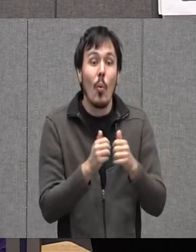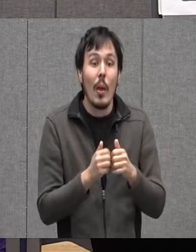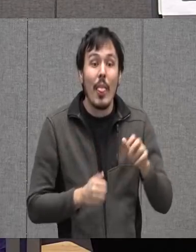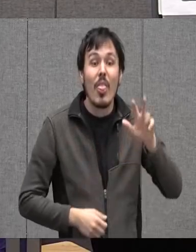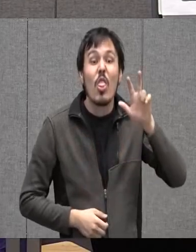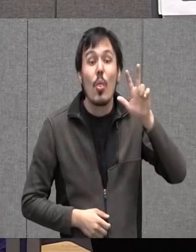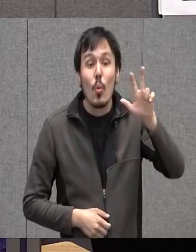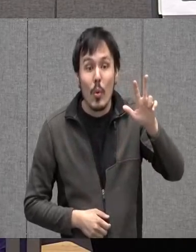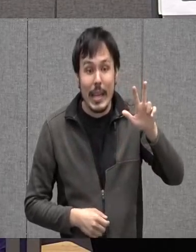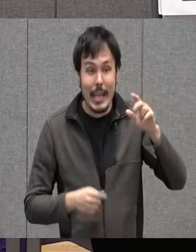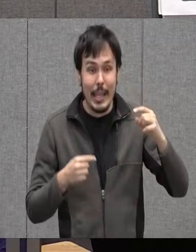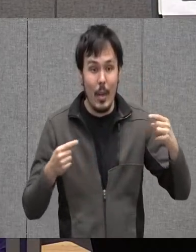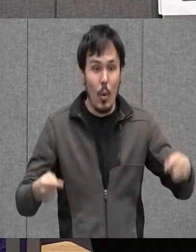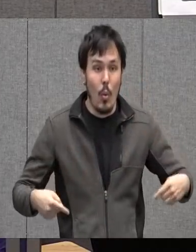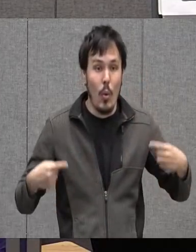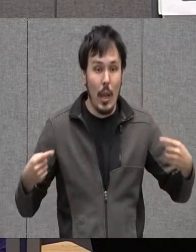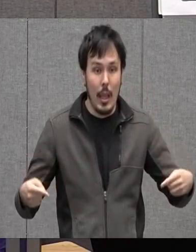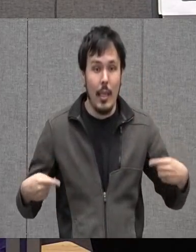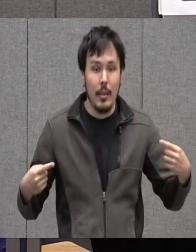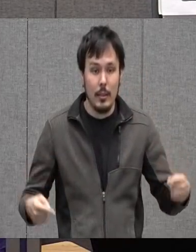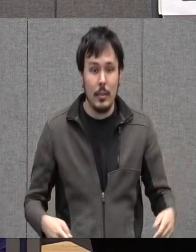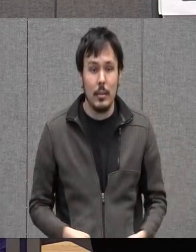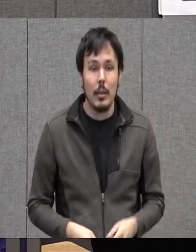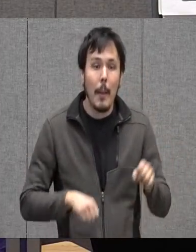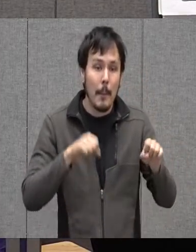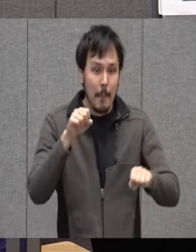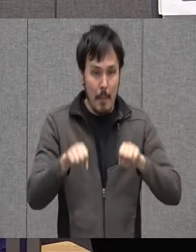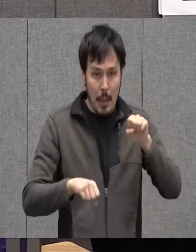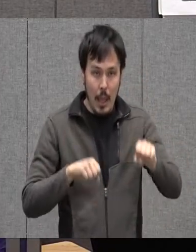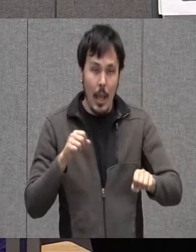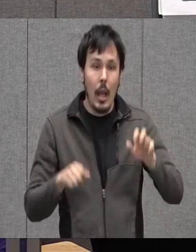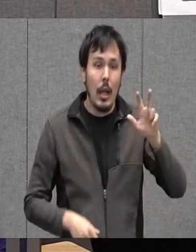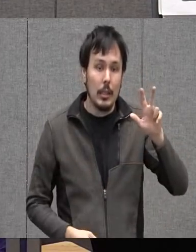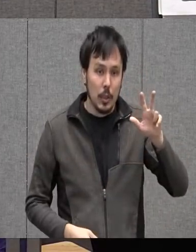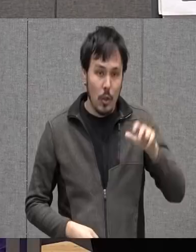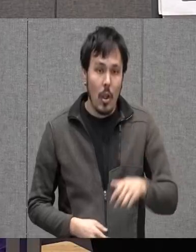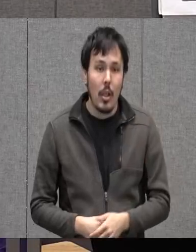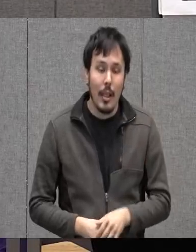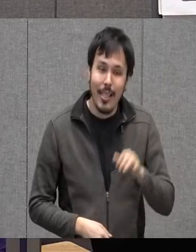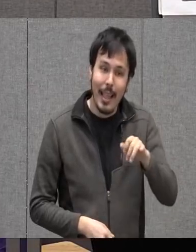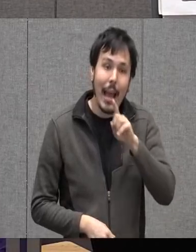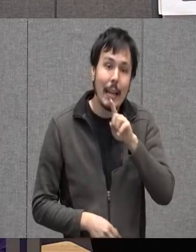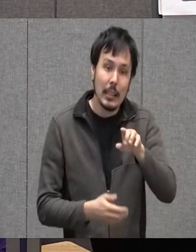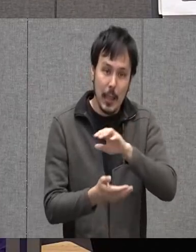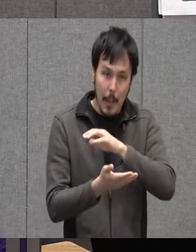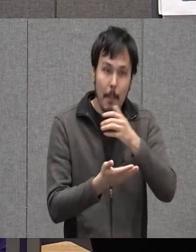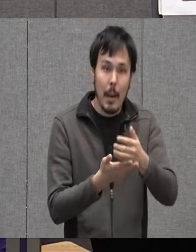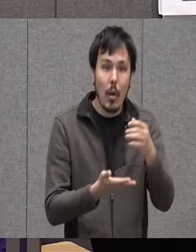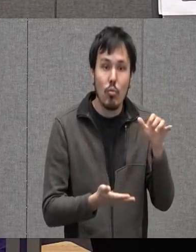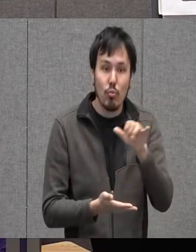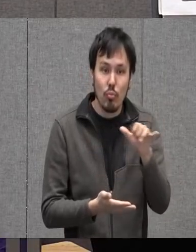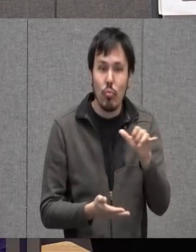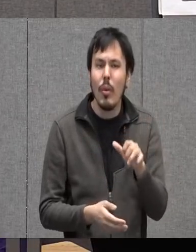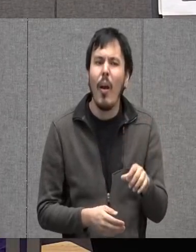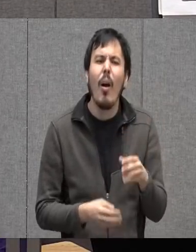It has 3 wheels, so that helps us out. That is a quantity also. Then what do we have to